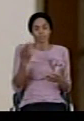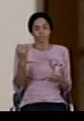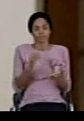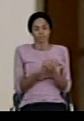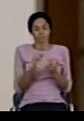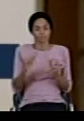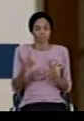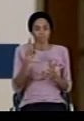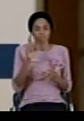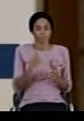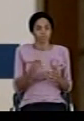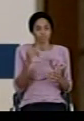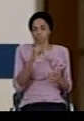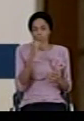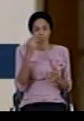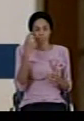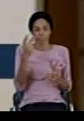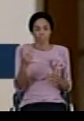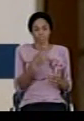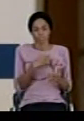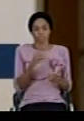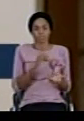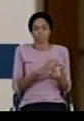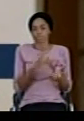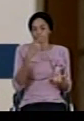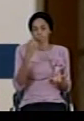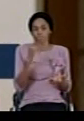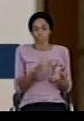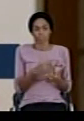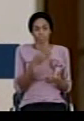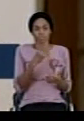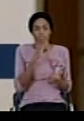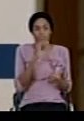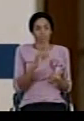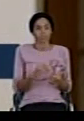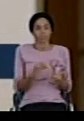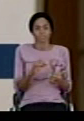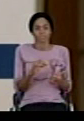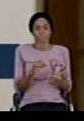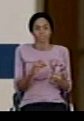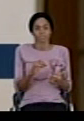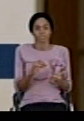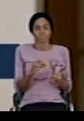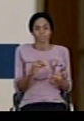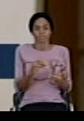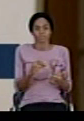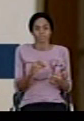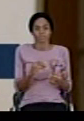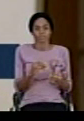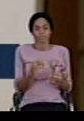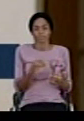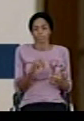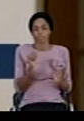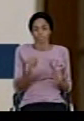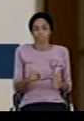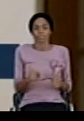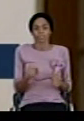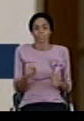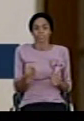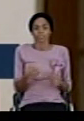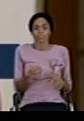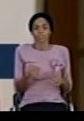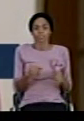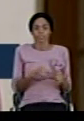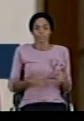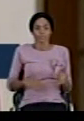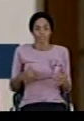other one was not seen, and the doctor said, there is no way they can be playing with the tissues of the breast. So the other one